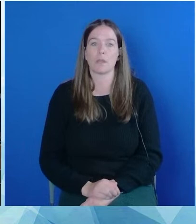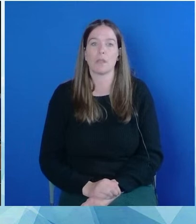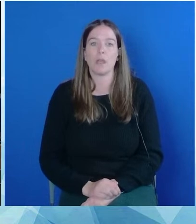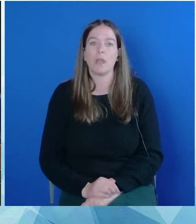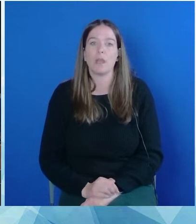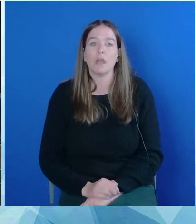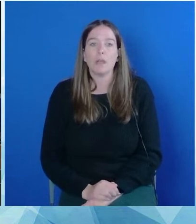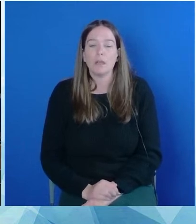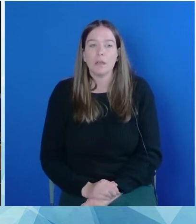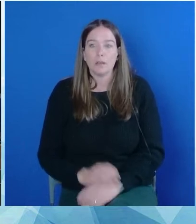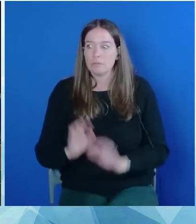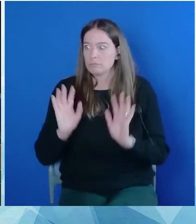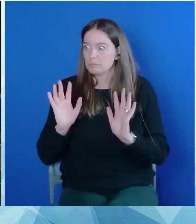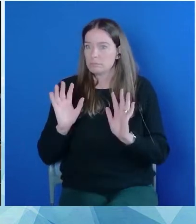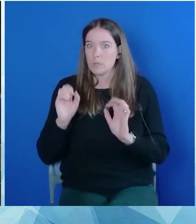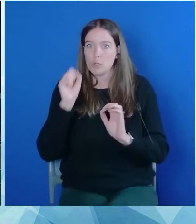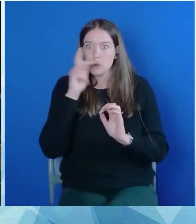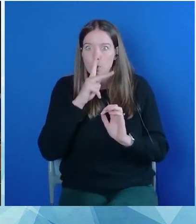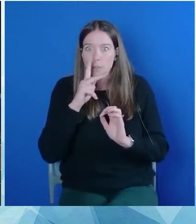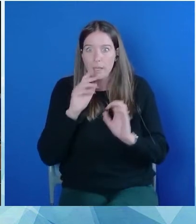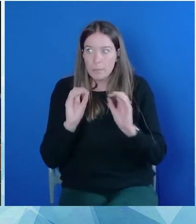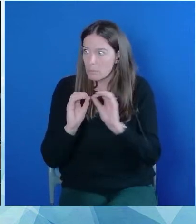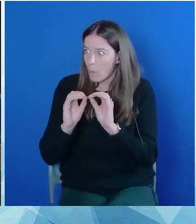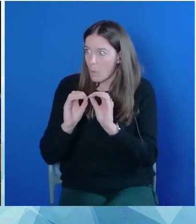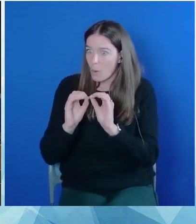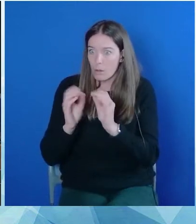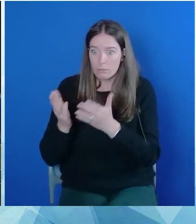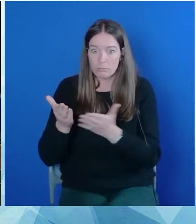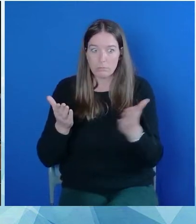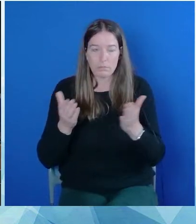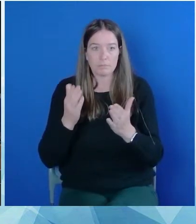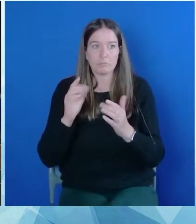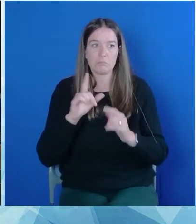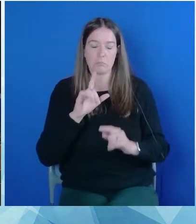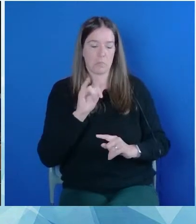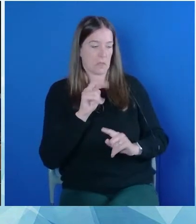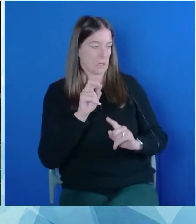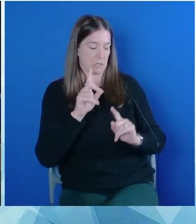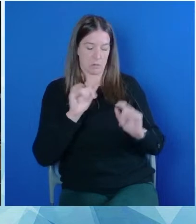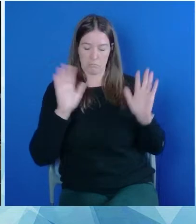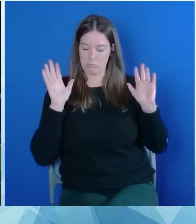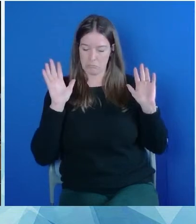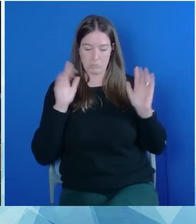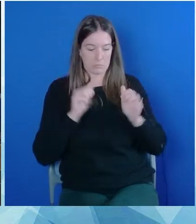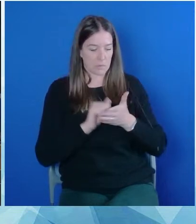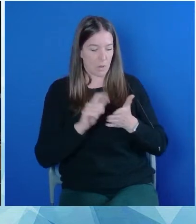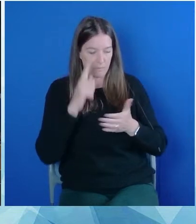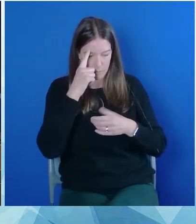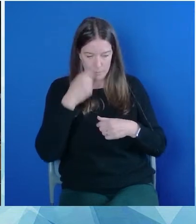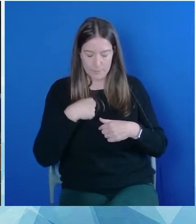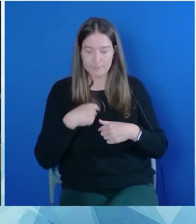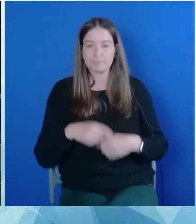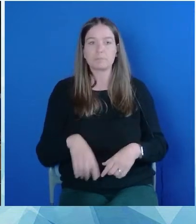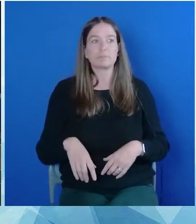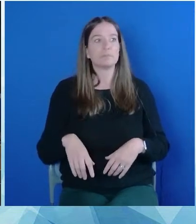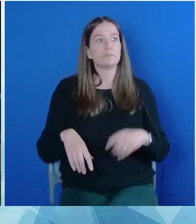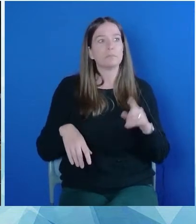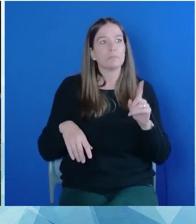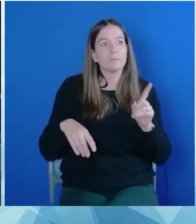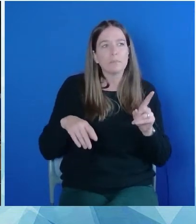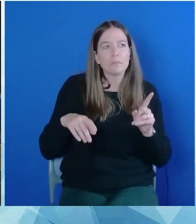Any other? That's all from me. I would like to pull item